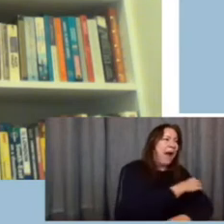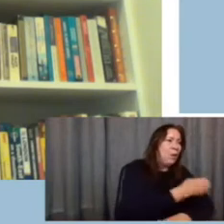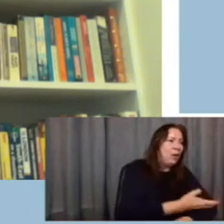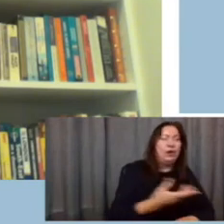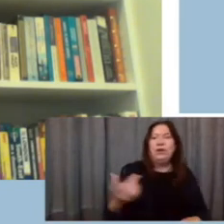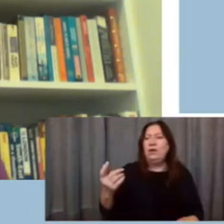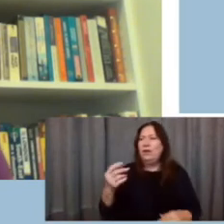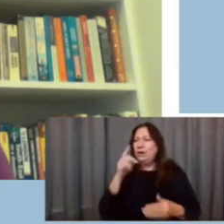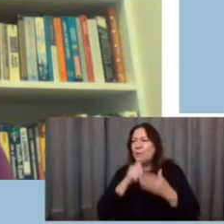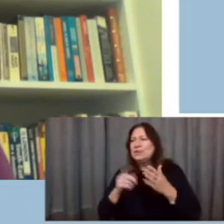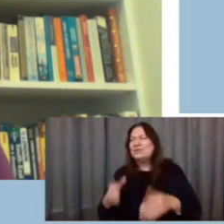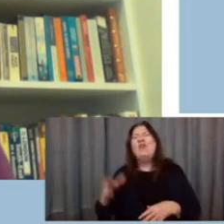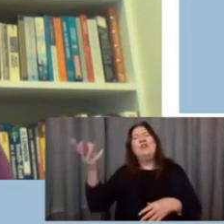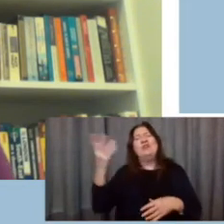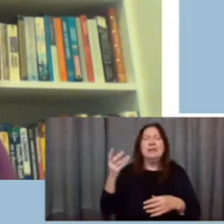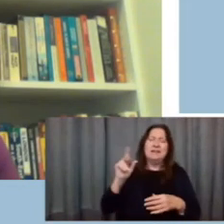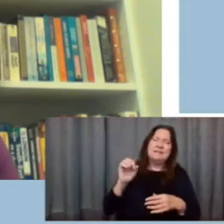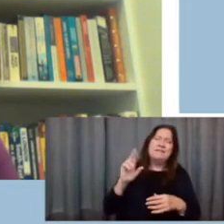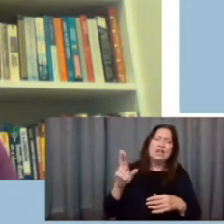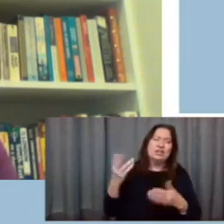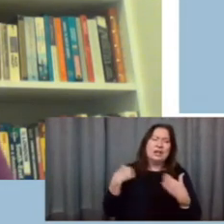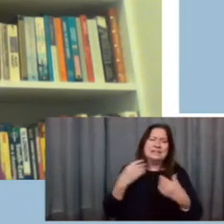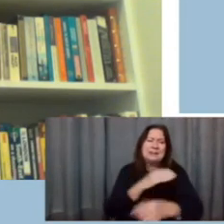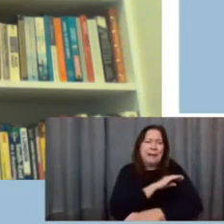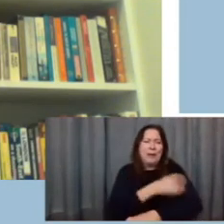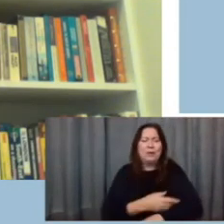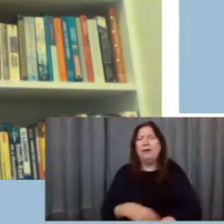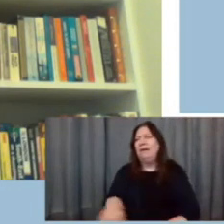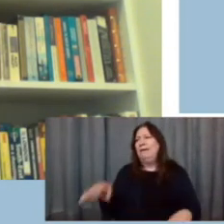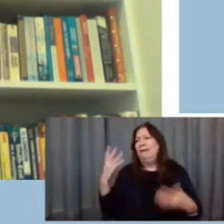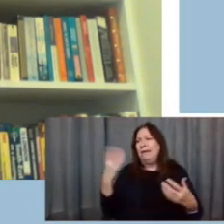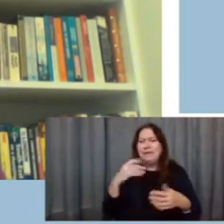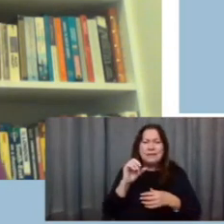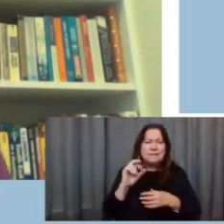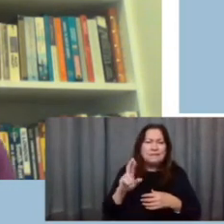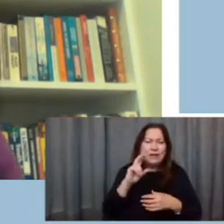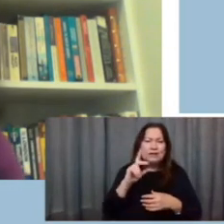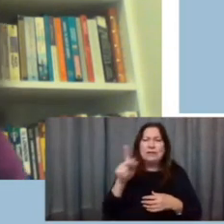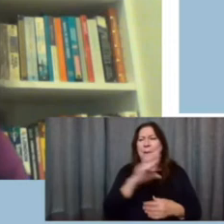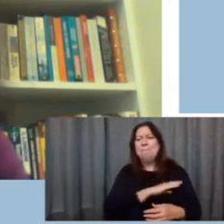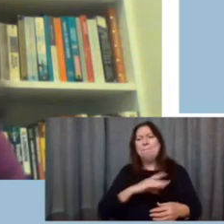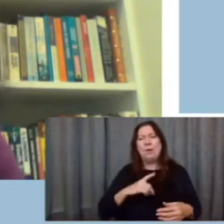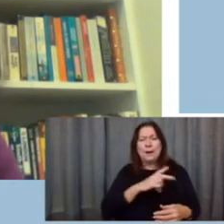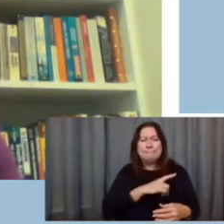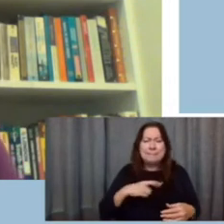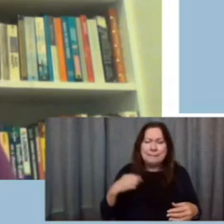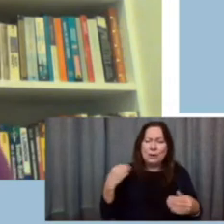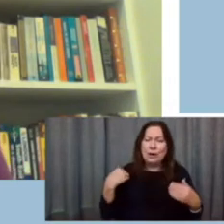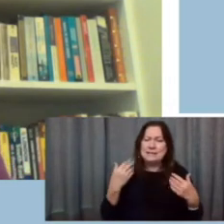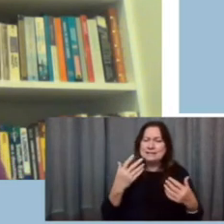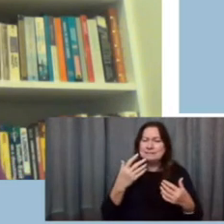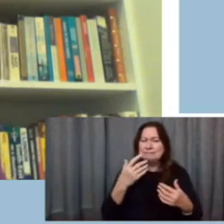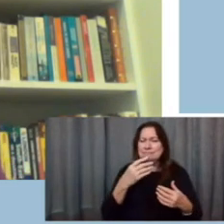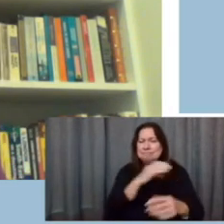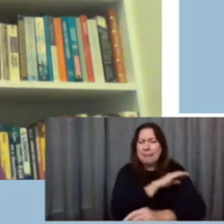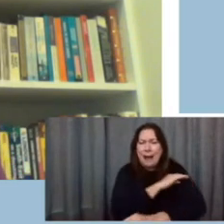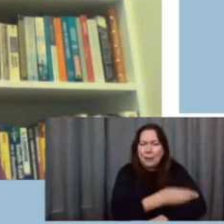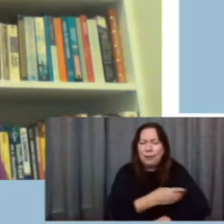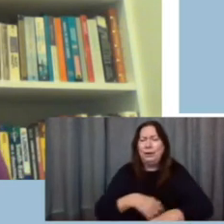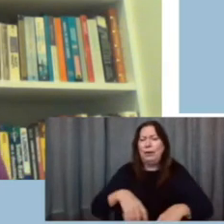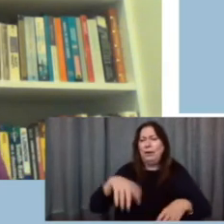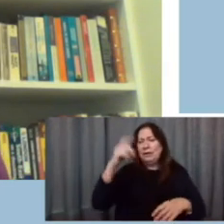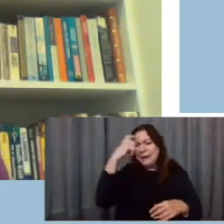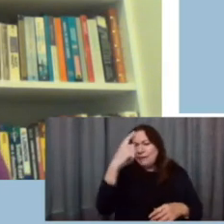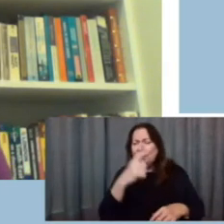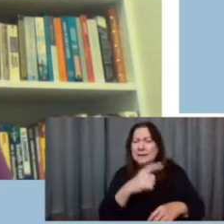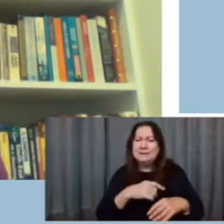the funders got the power. I've heard it from the funder program officer who feels their board members got the power. I've heard it from the board member, or the government entity who